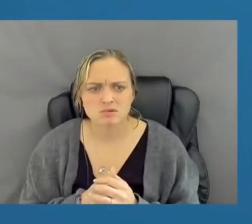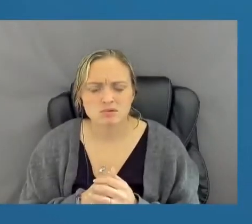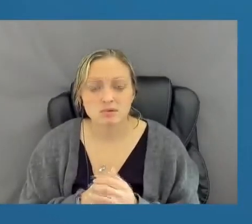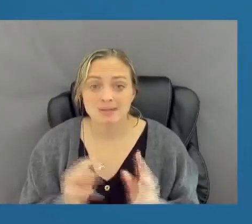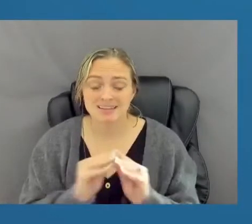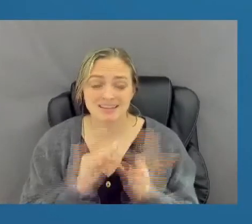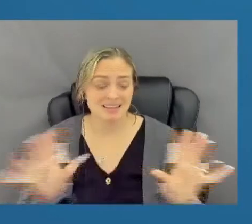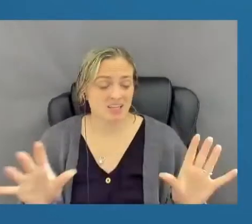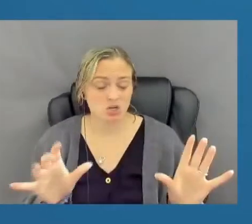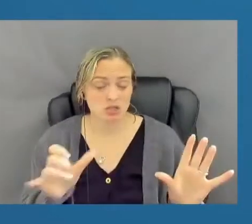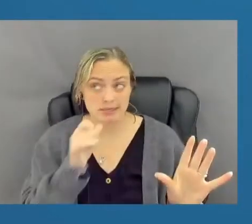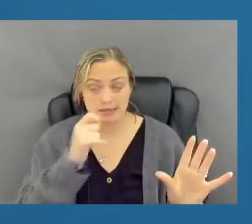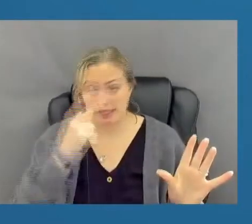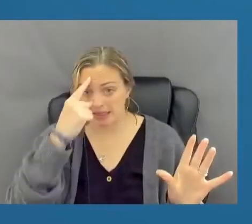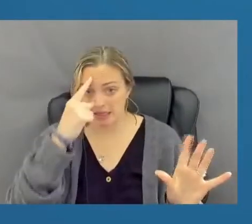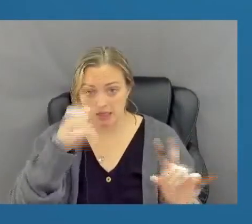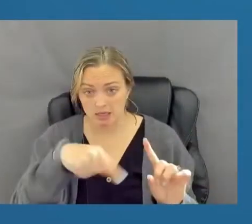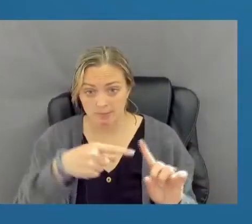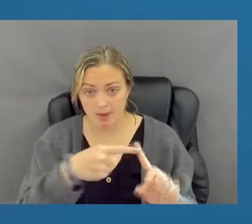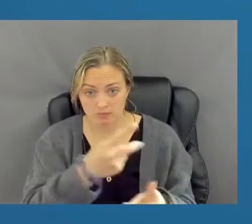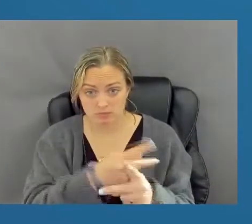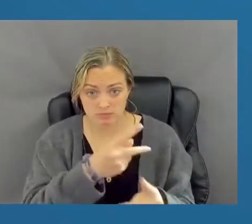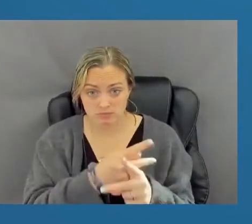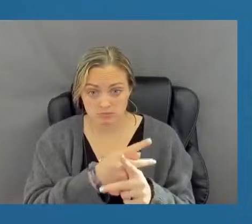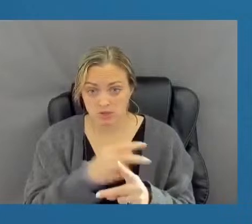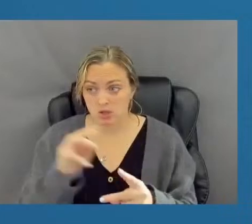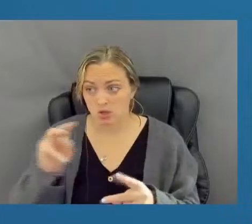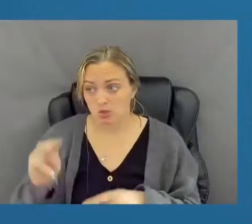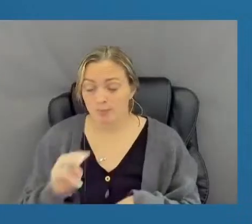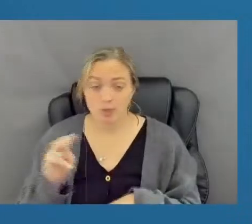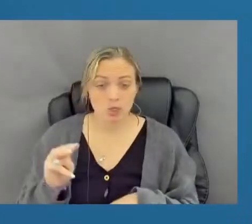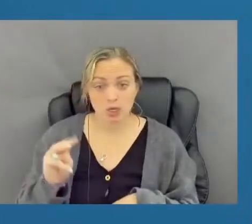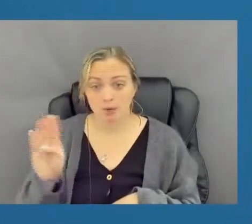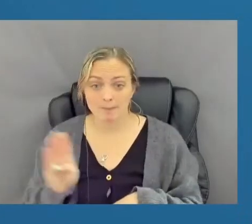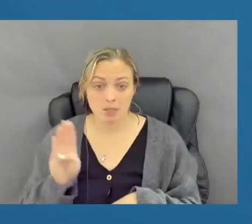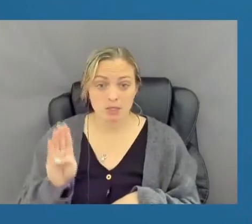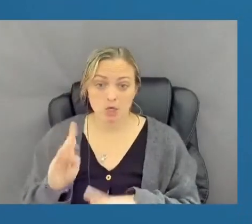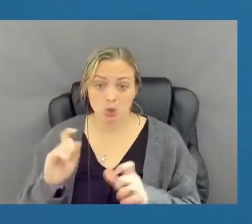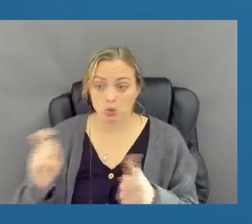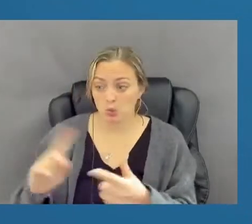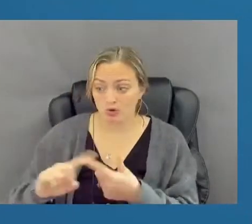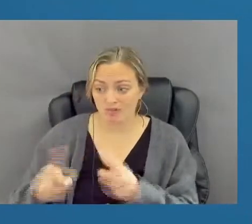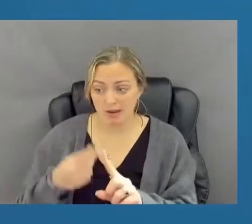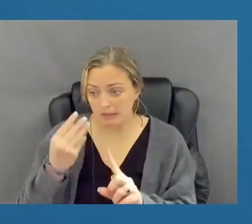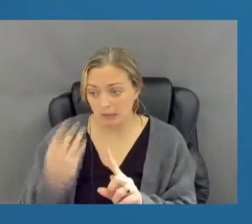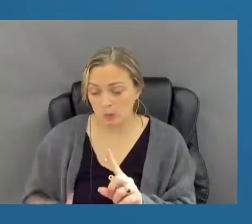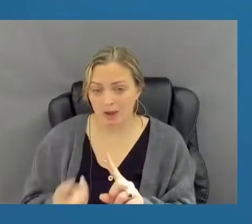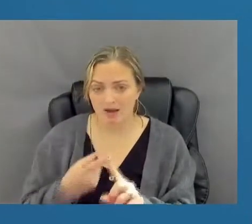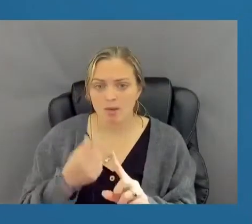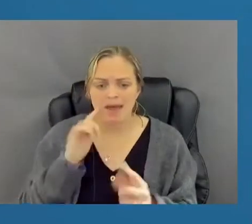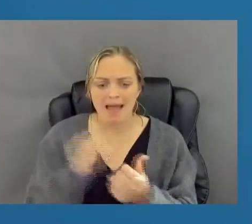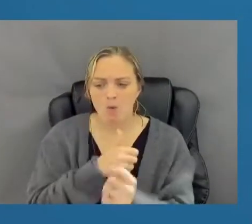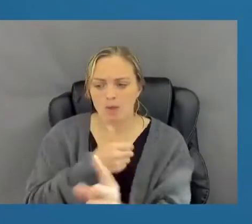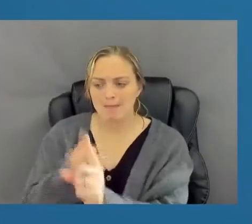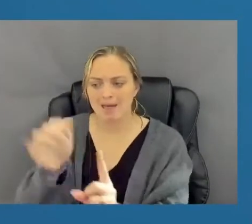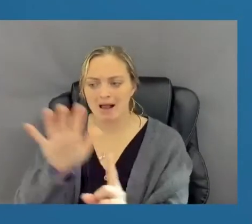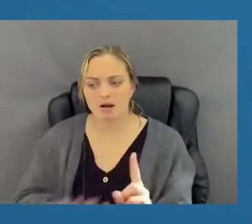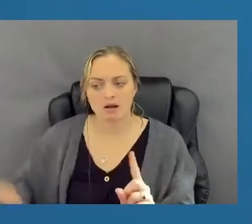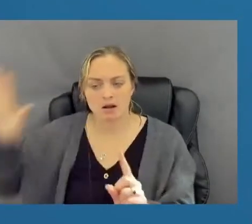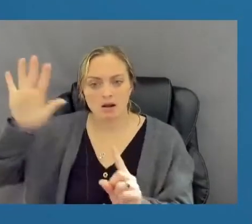not thinking beyond taking care of their millionaire and billionaire donor friends, are they? They're not thinking about the ripple effect throughout